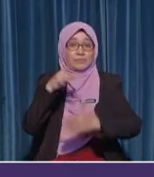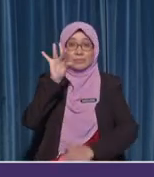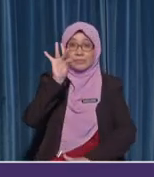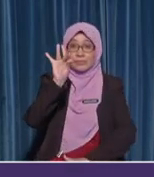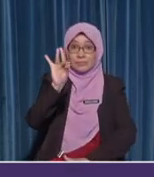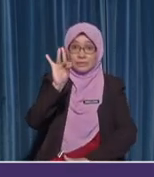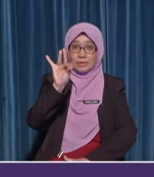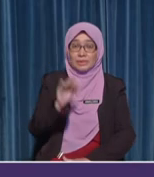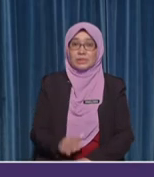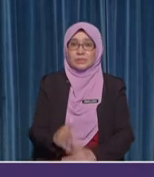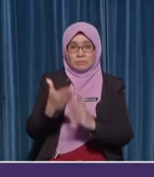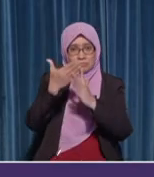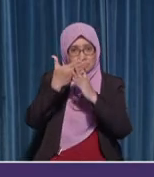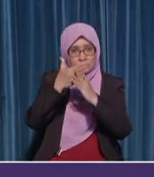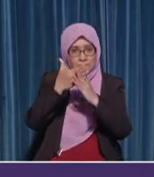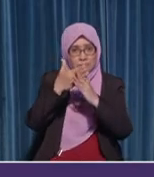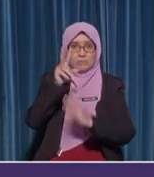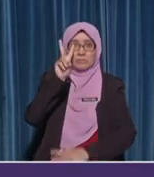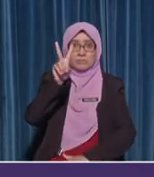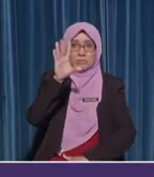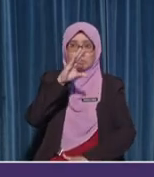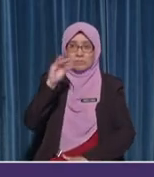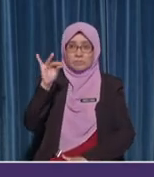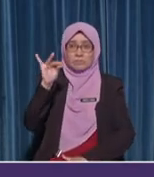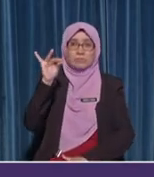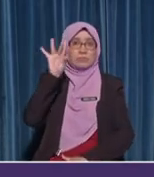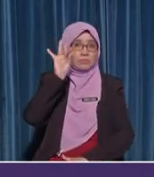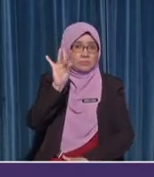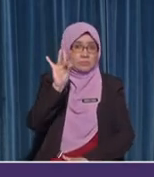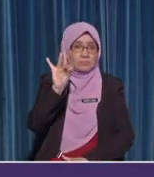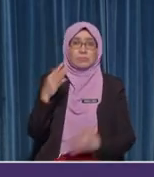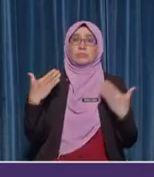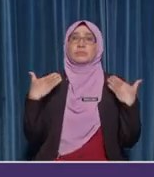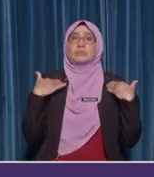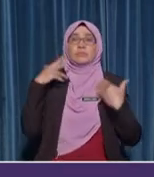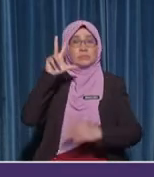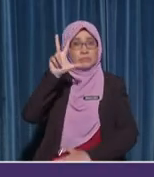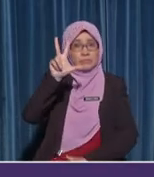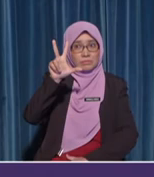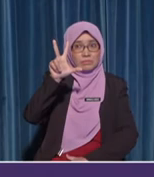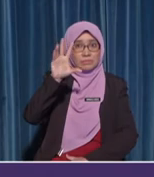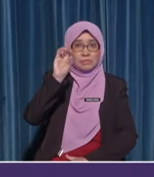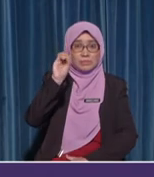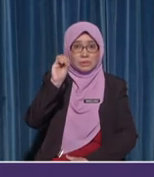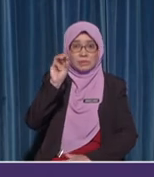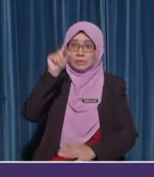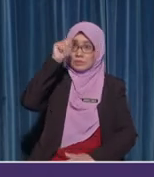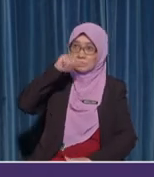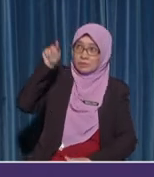Between 2 and 8, there are 30 graduations.